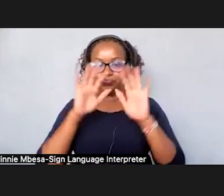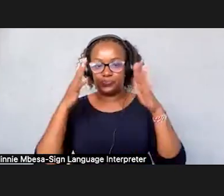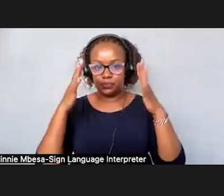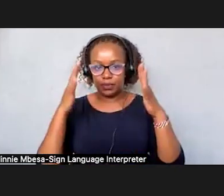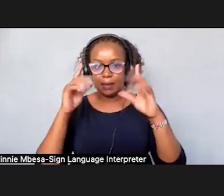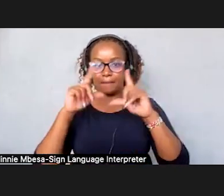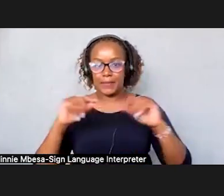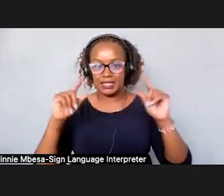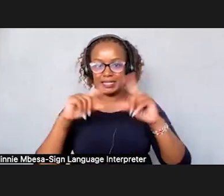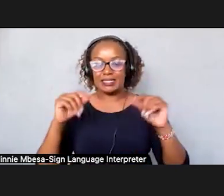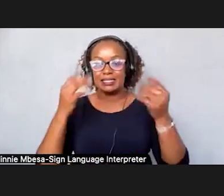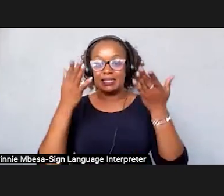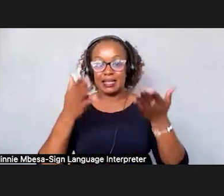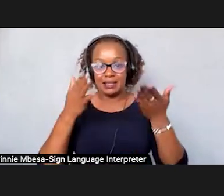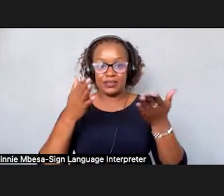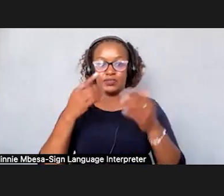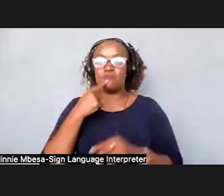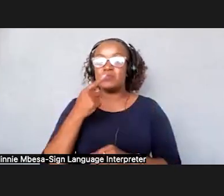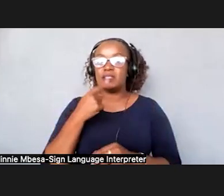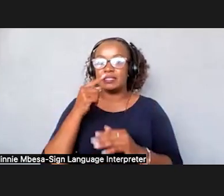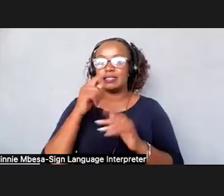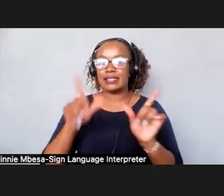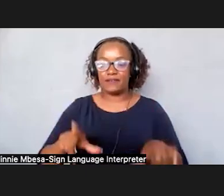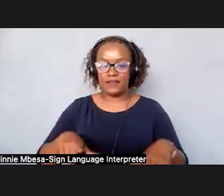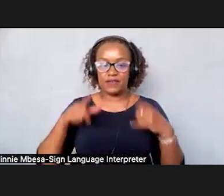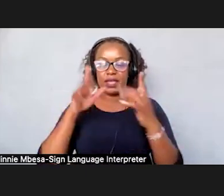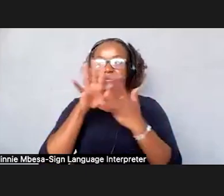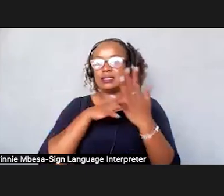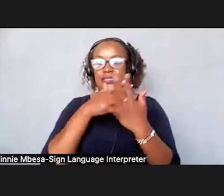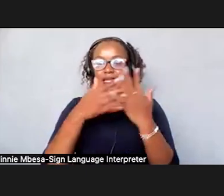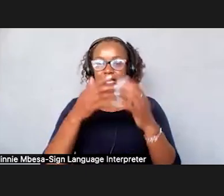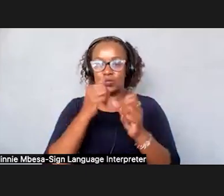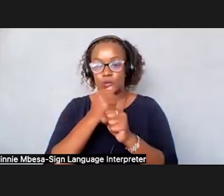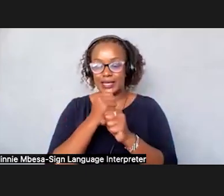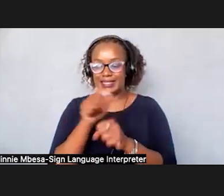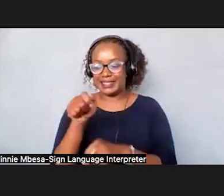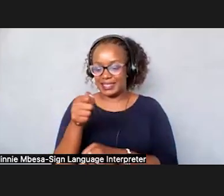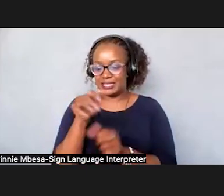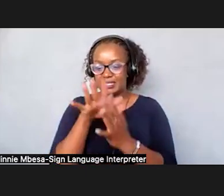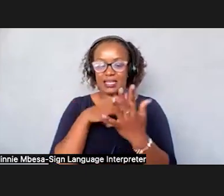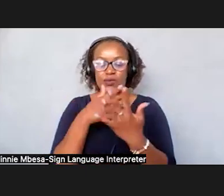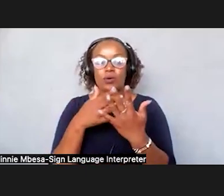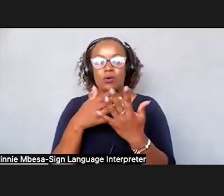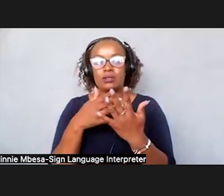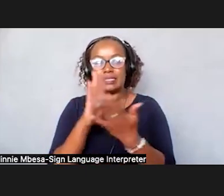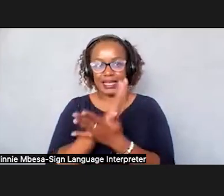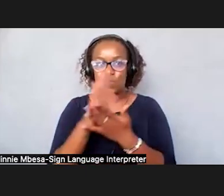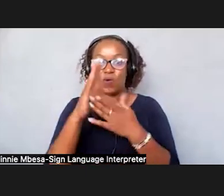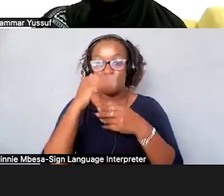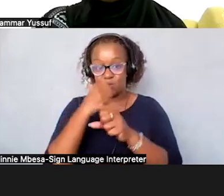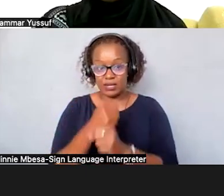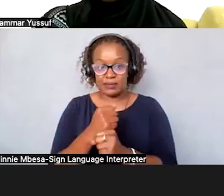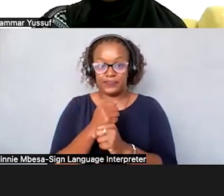you've mentioned Survivor Network as a key stakeholder. And we have Kamar. Kamar, please, the